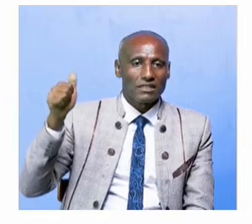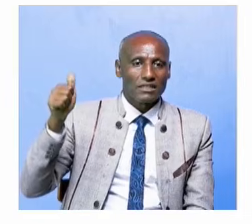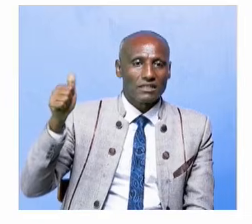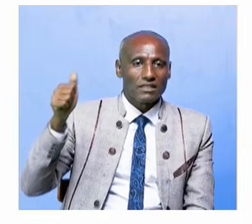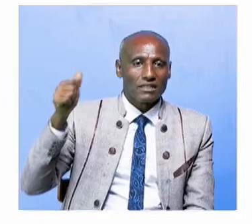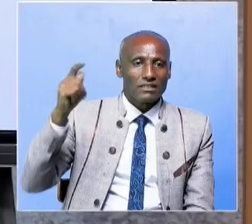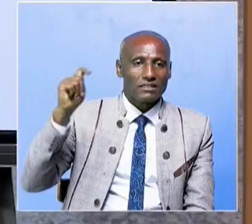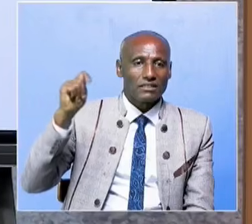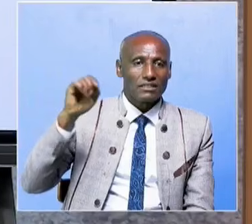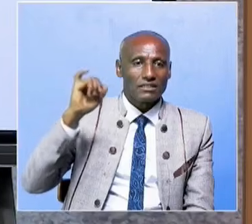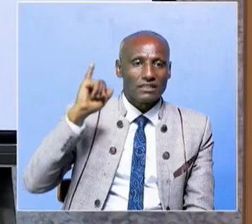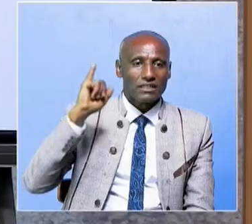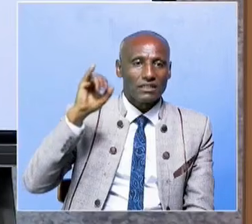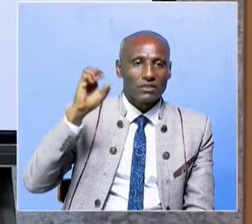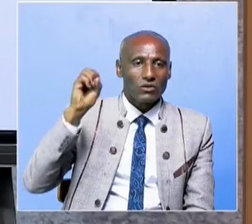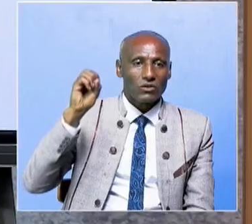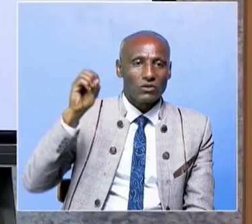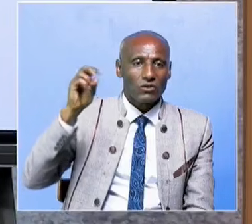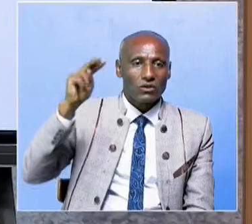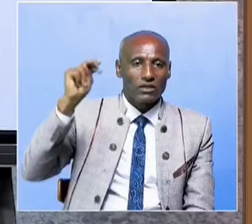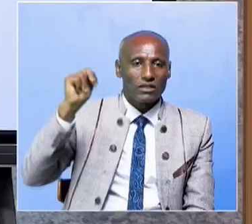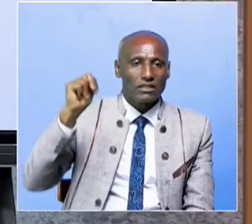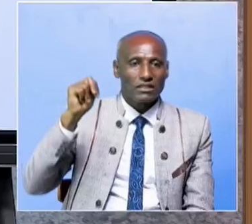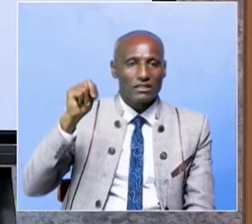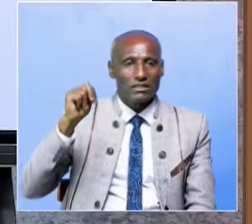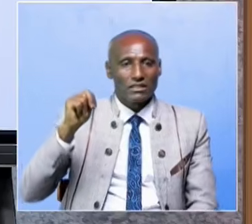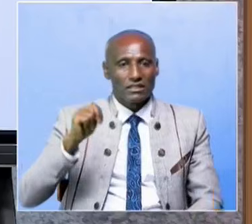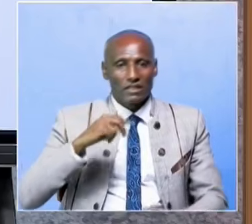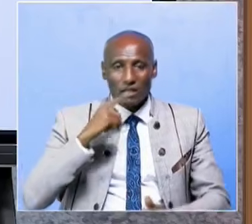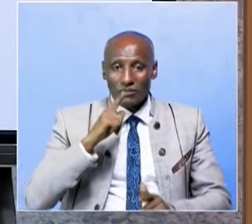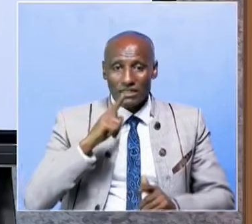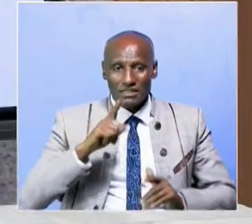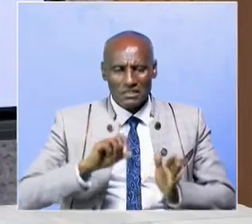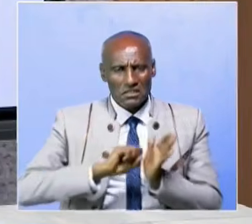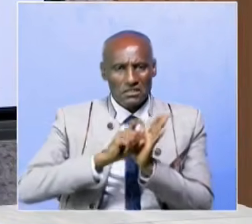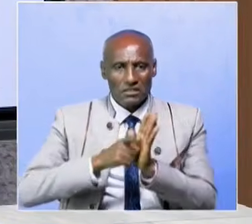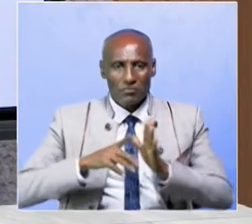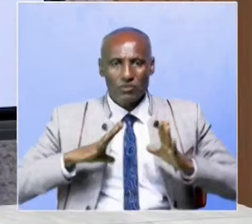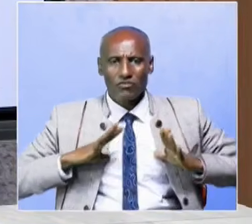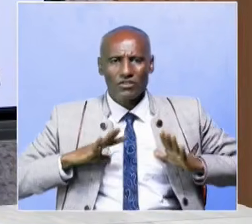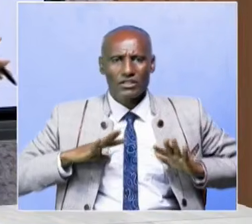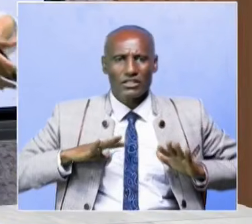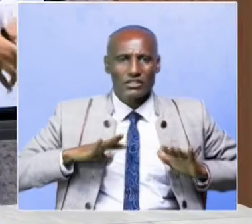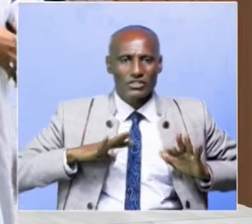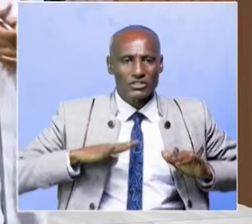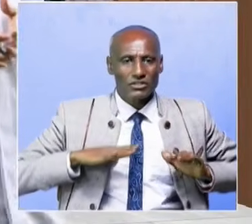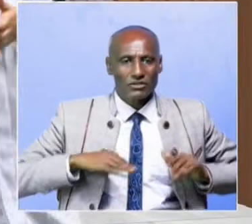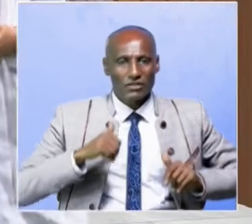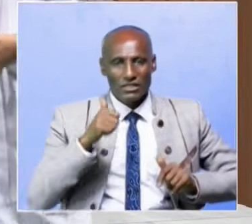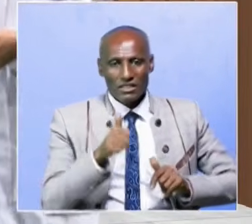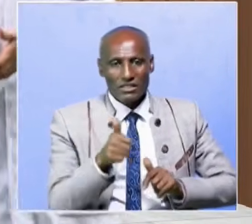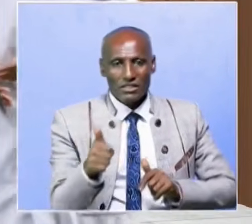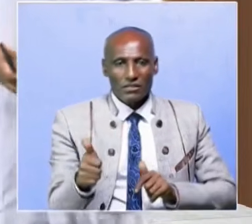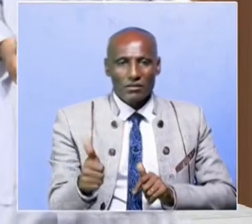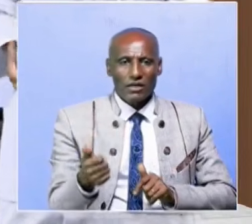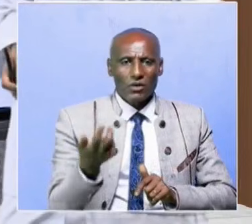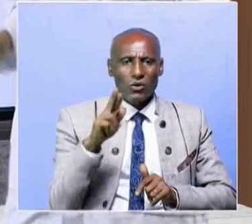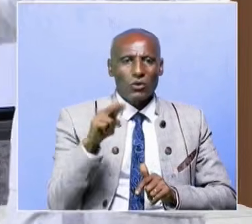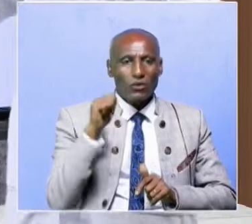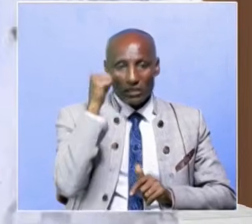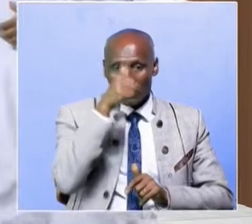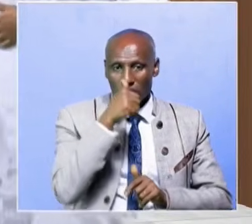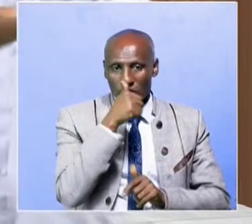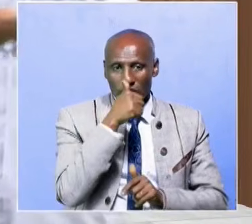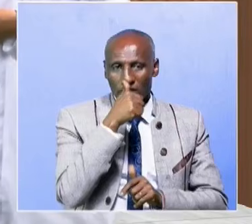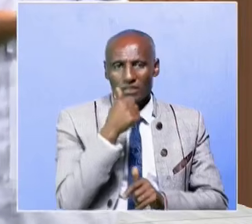Can you tell me, for example, some recreational centers here in the city or even in Ethiopia?